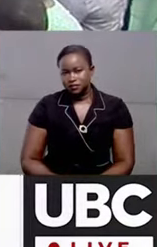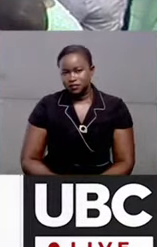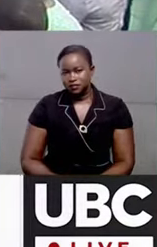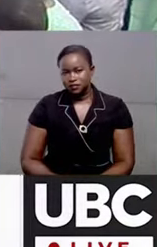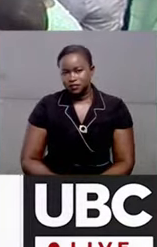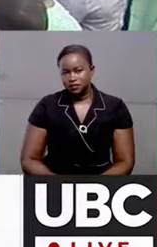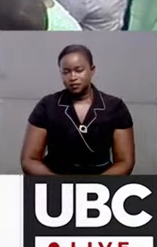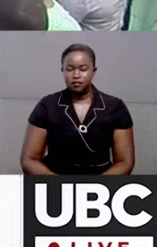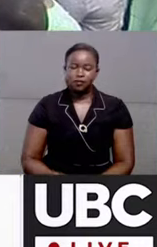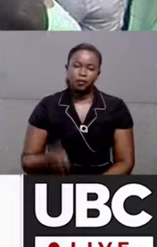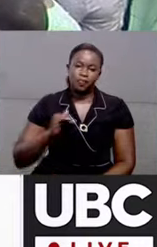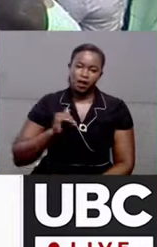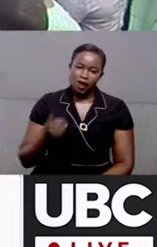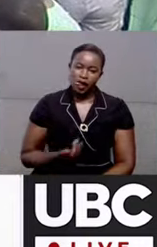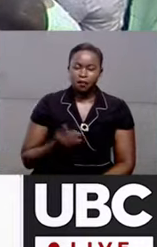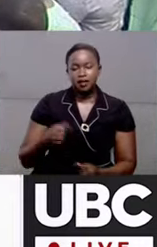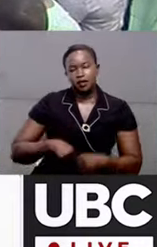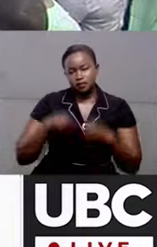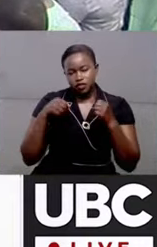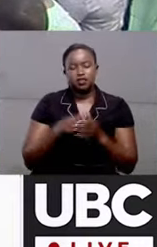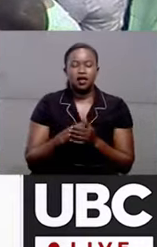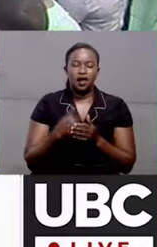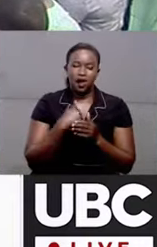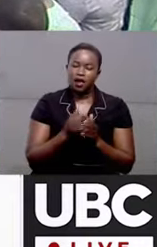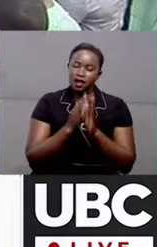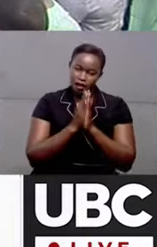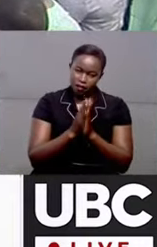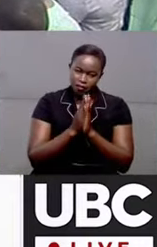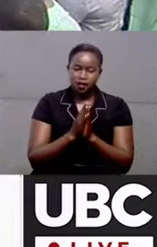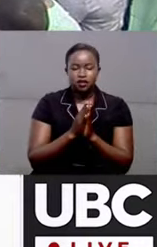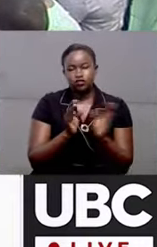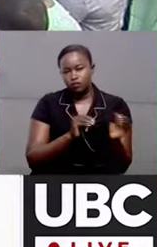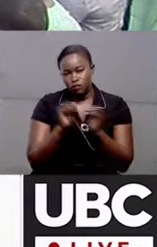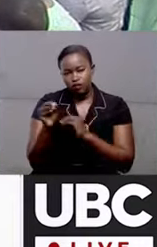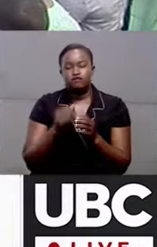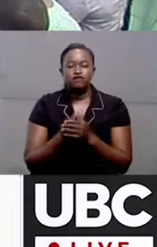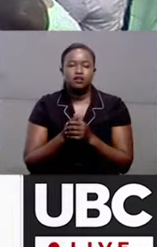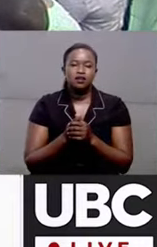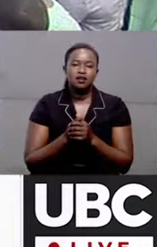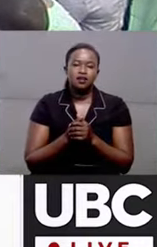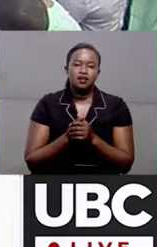Madam Chair, I beg to move that the